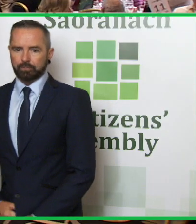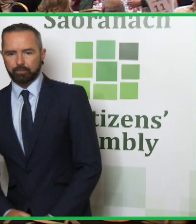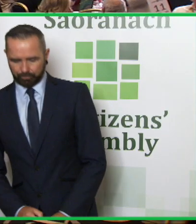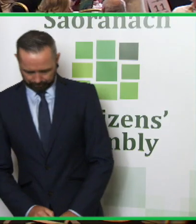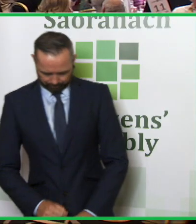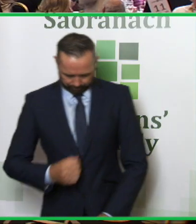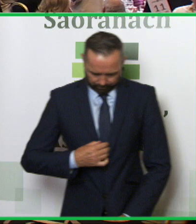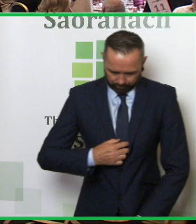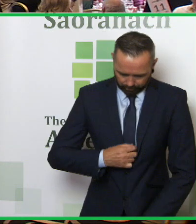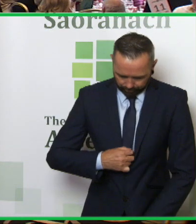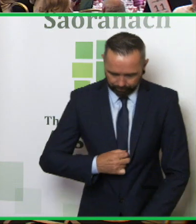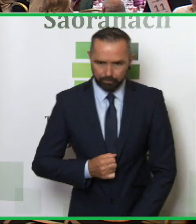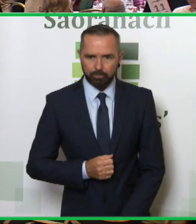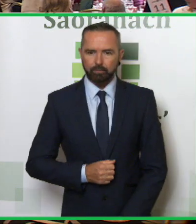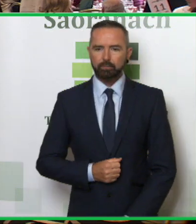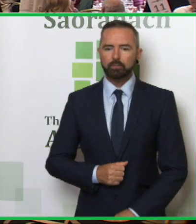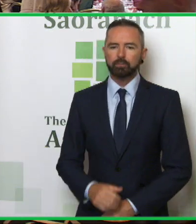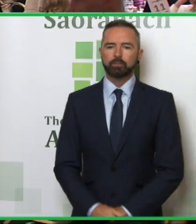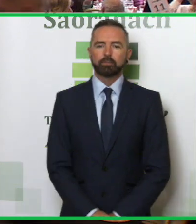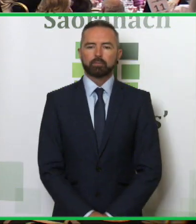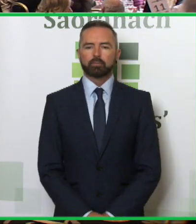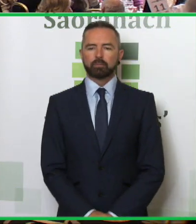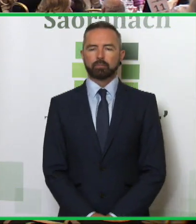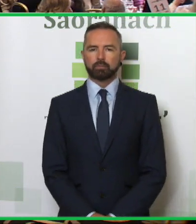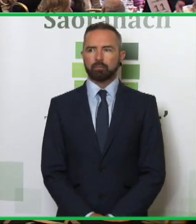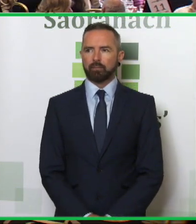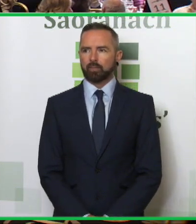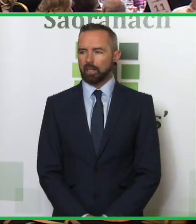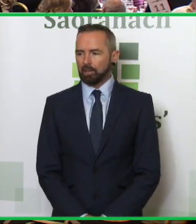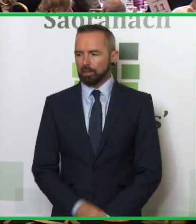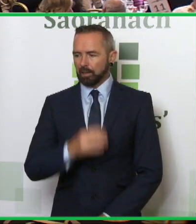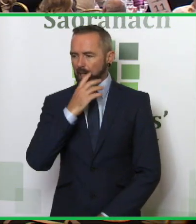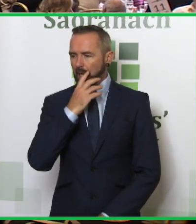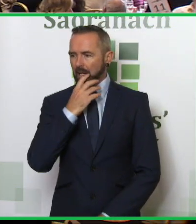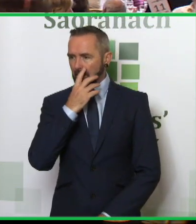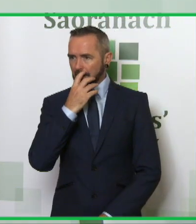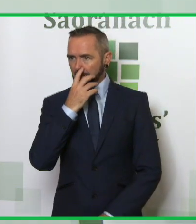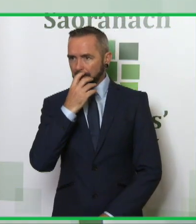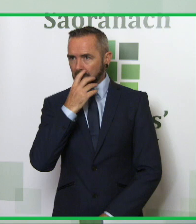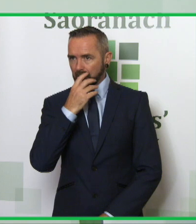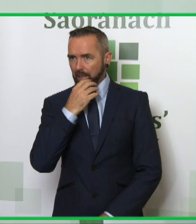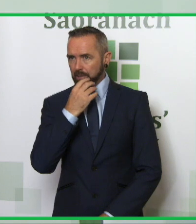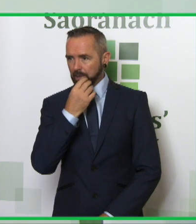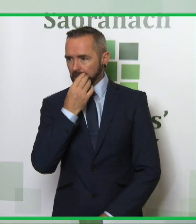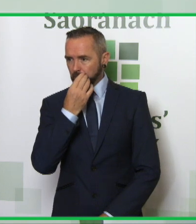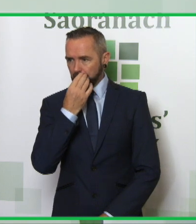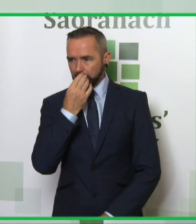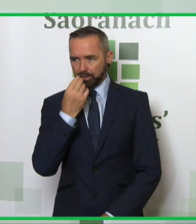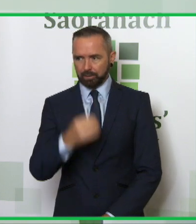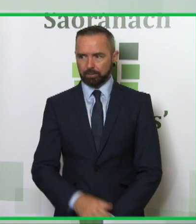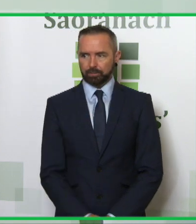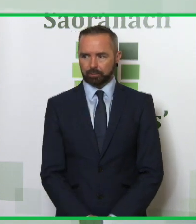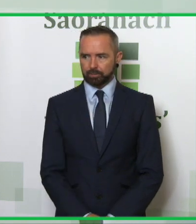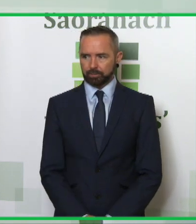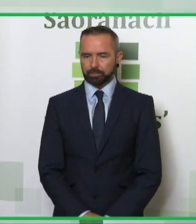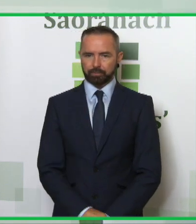Okay, I'm now going to ask Kieran to declare the result of the first ballot, and we will shortly just put it up on the screen as well, but